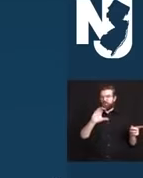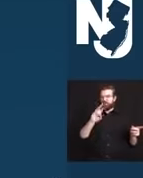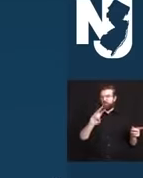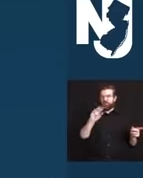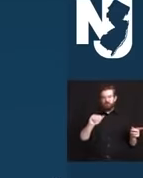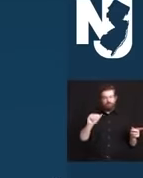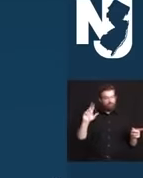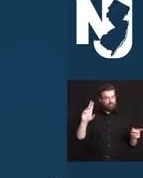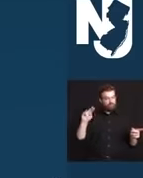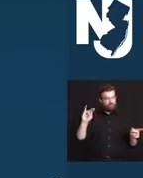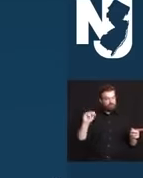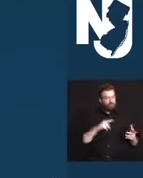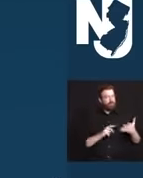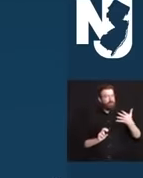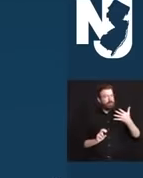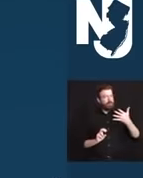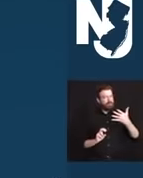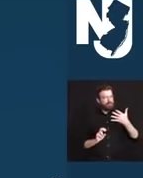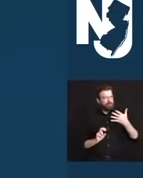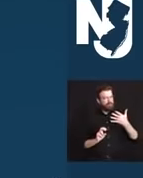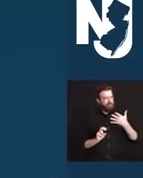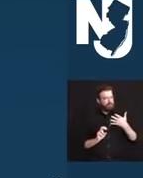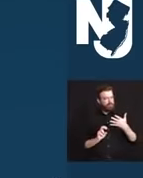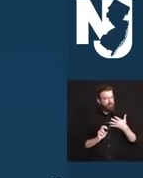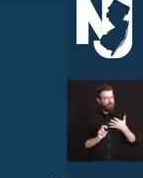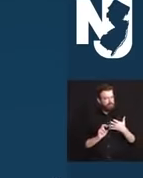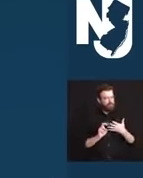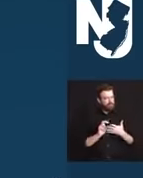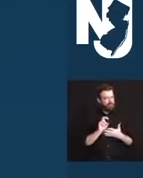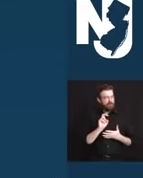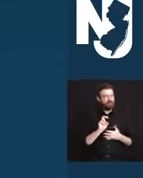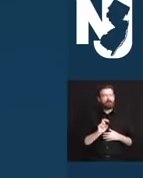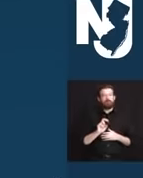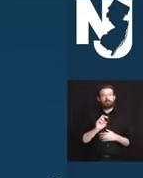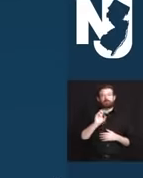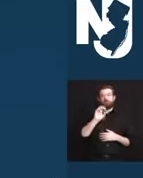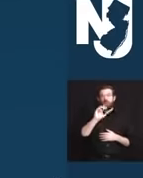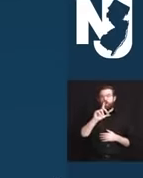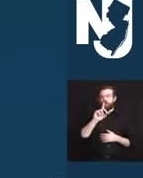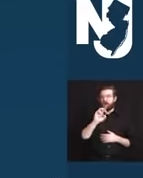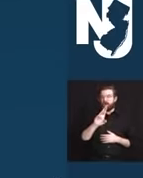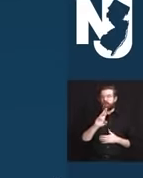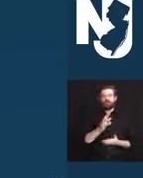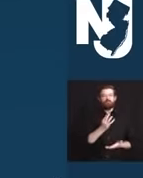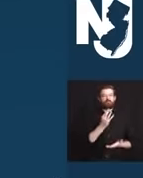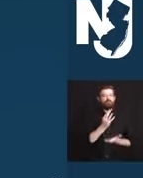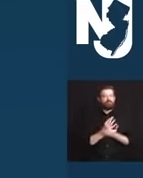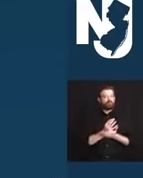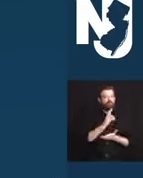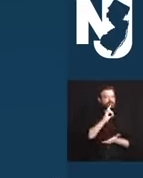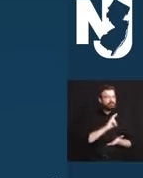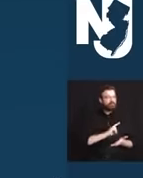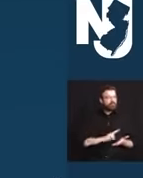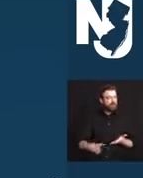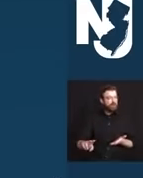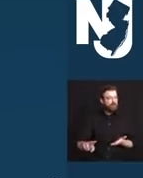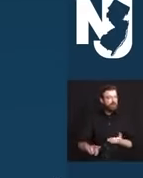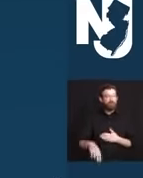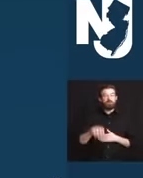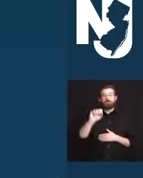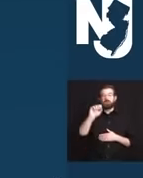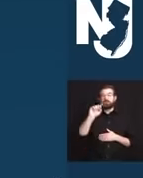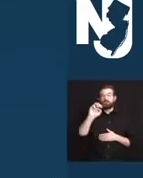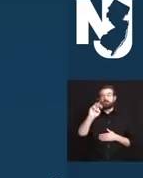leadership as a newsletter editor, as financial secretary, shop steward, vice president, and ultimately interim